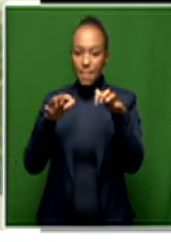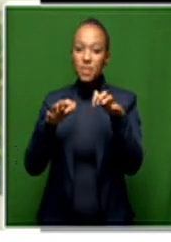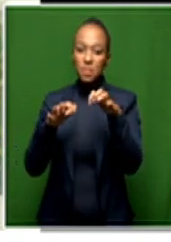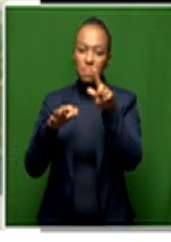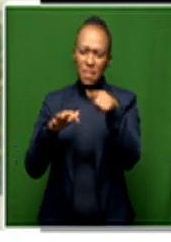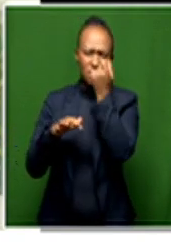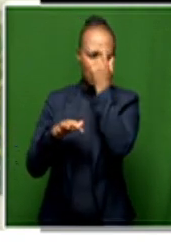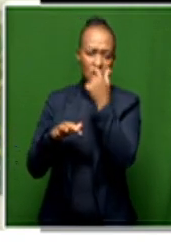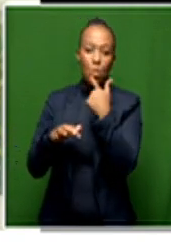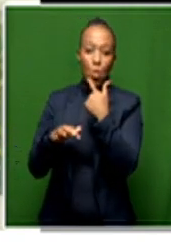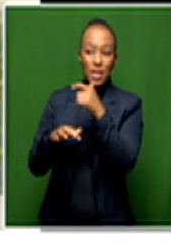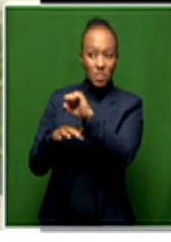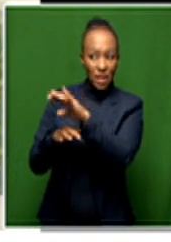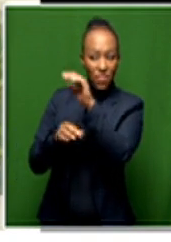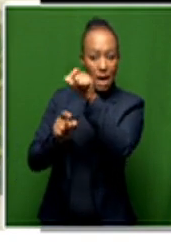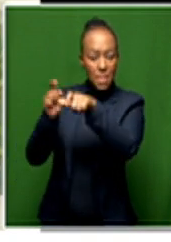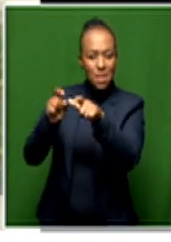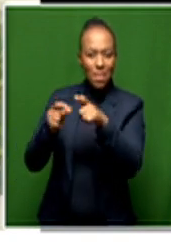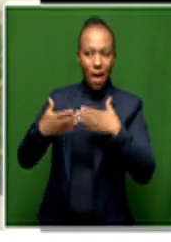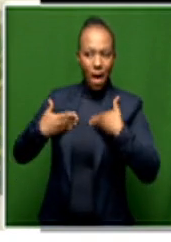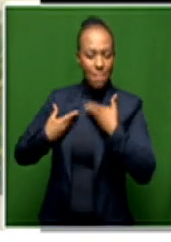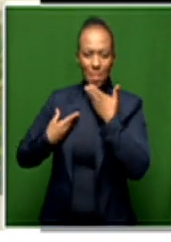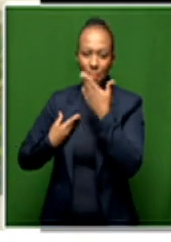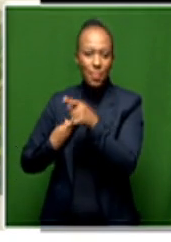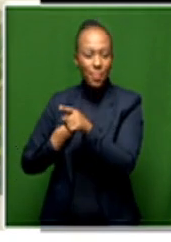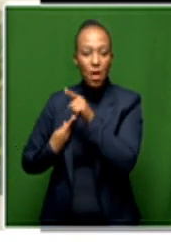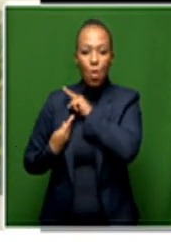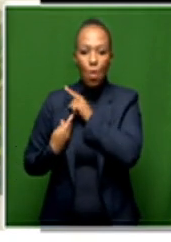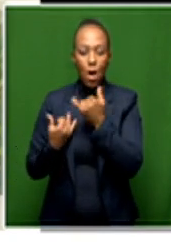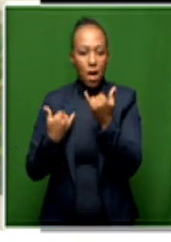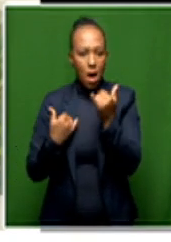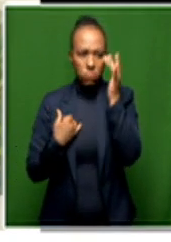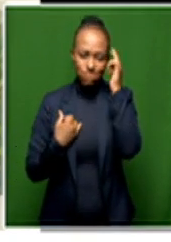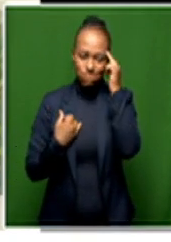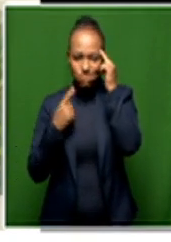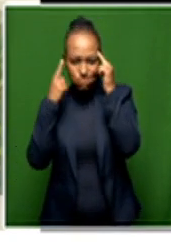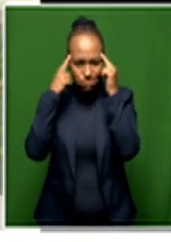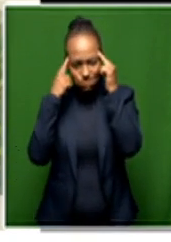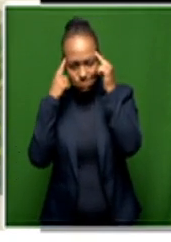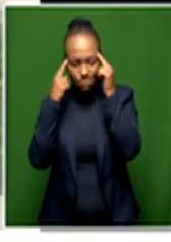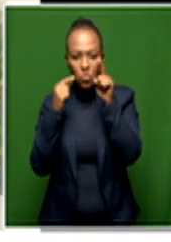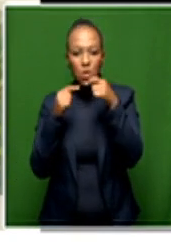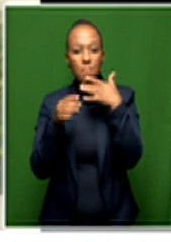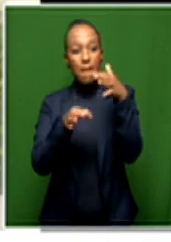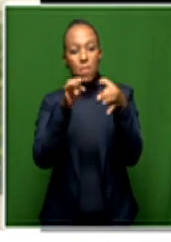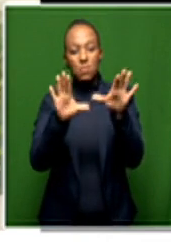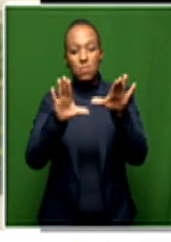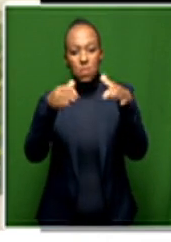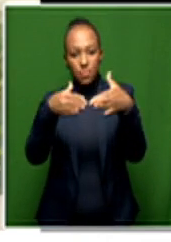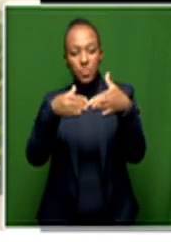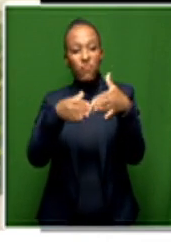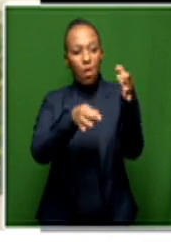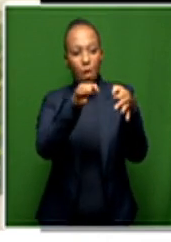happy. And there are political considerations at play here, which amount to political will on the part of